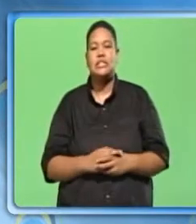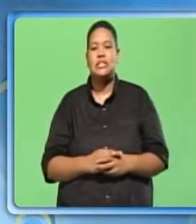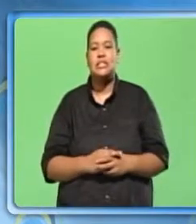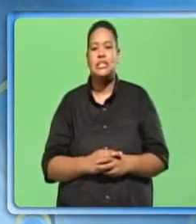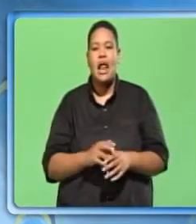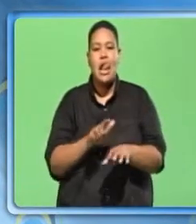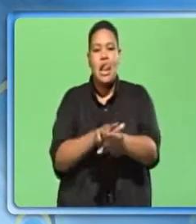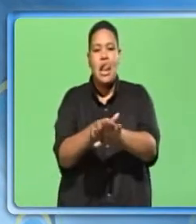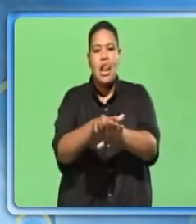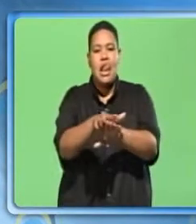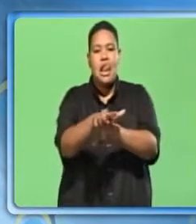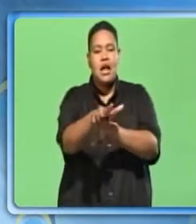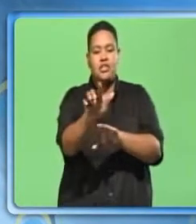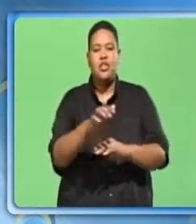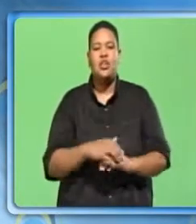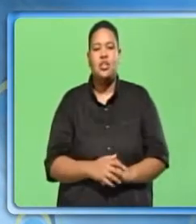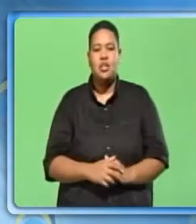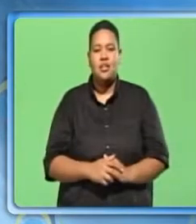lizards,